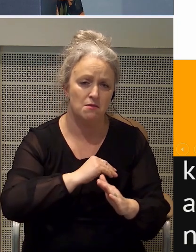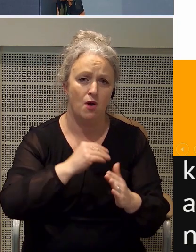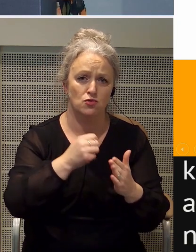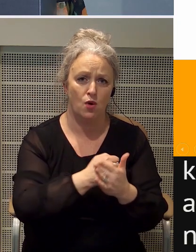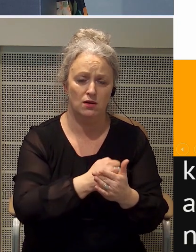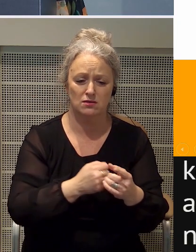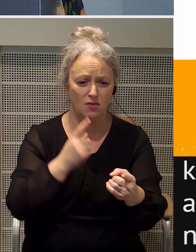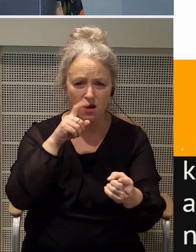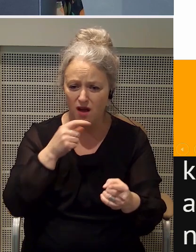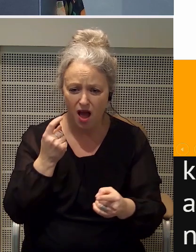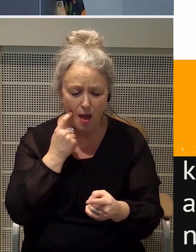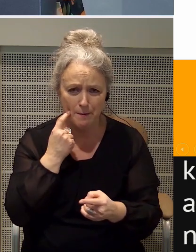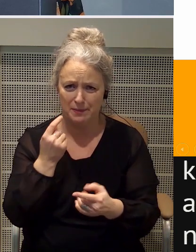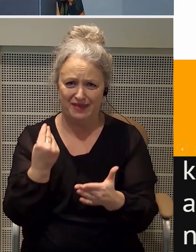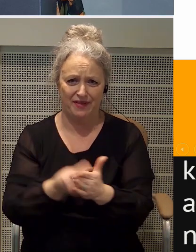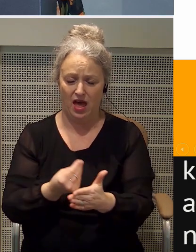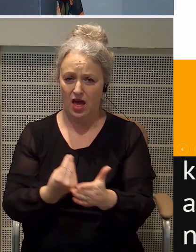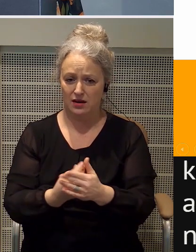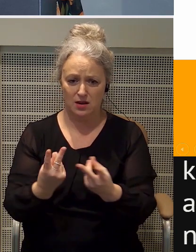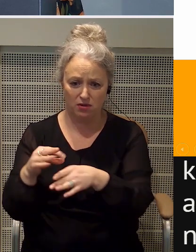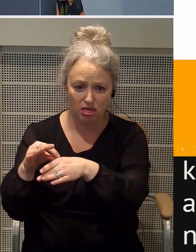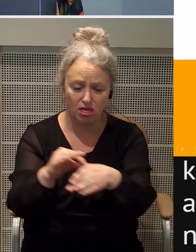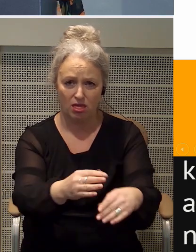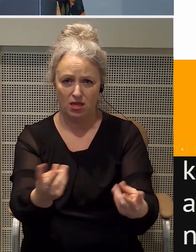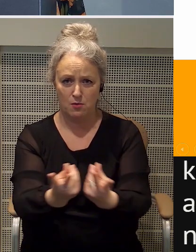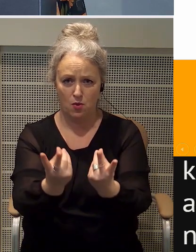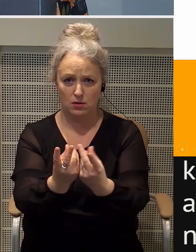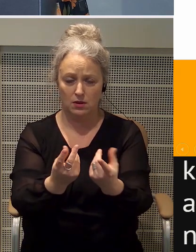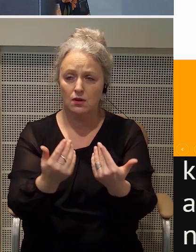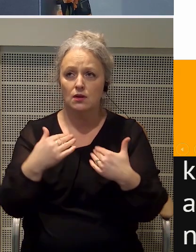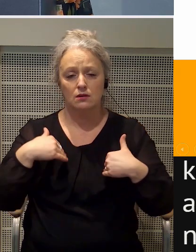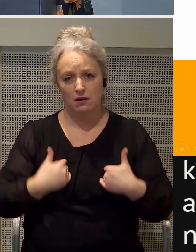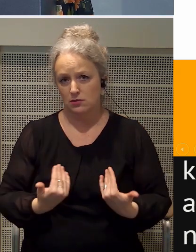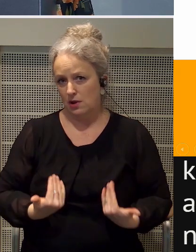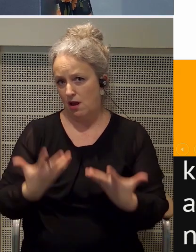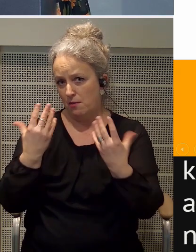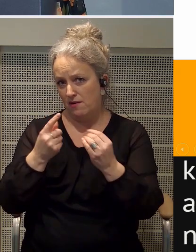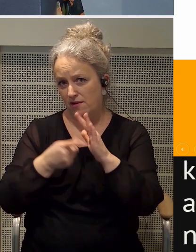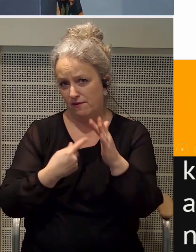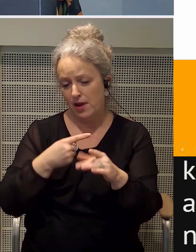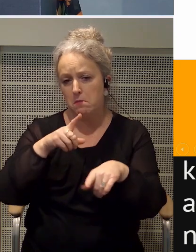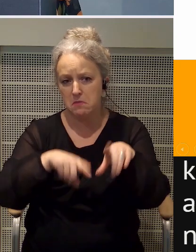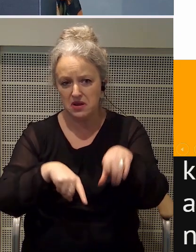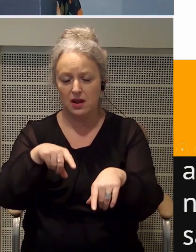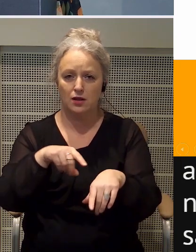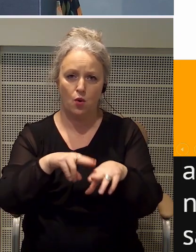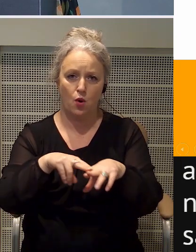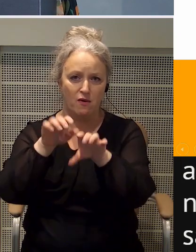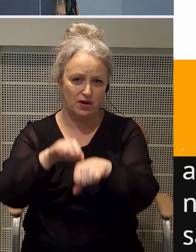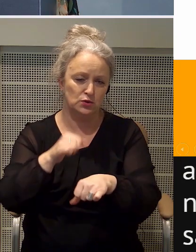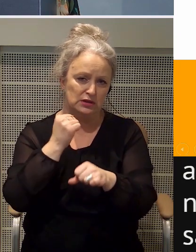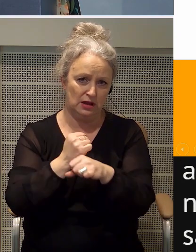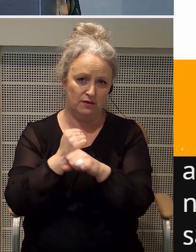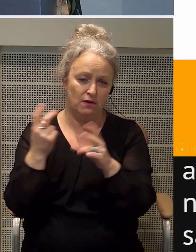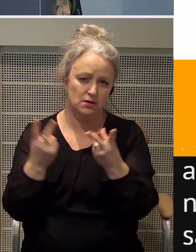families with rare diseases cannot be handled like regular families with diseases that need help. They